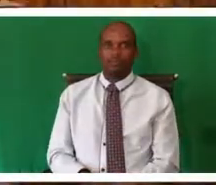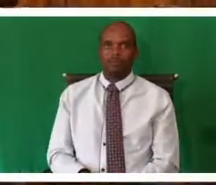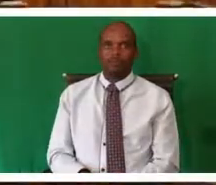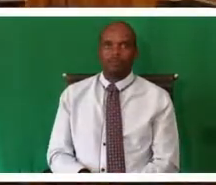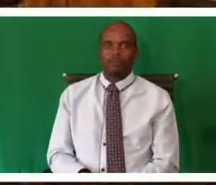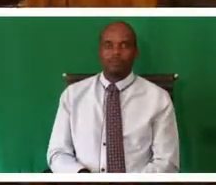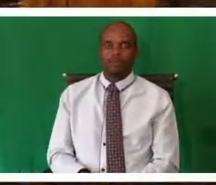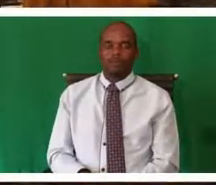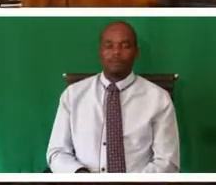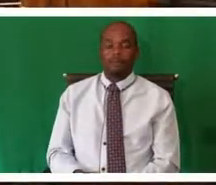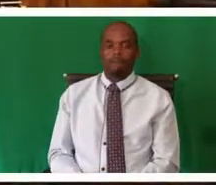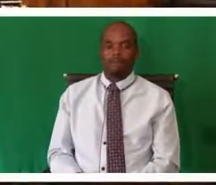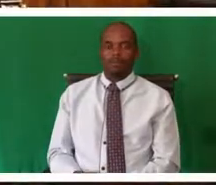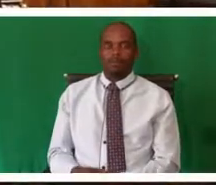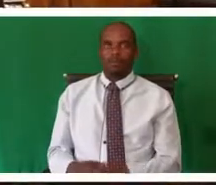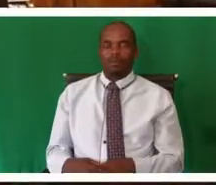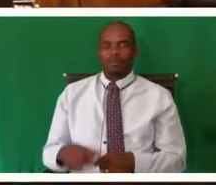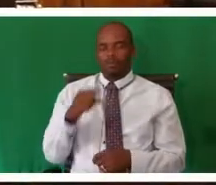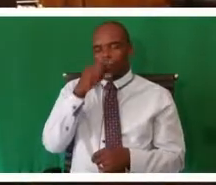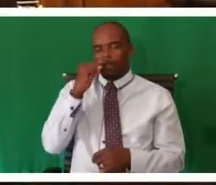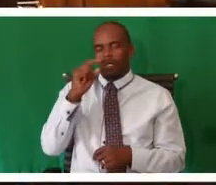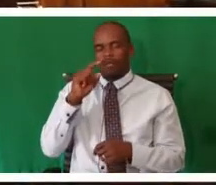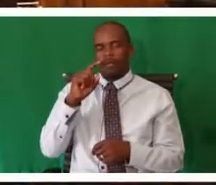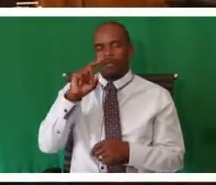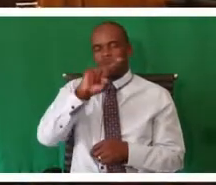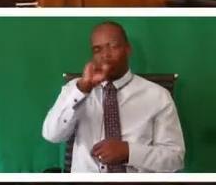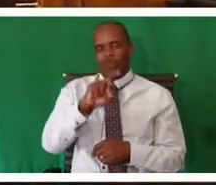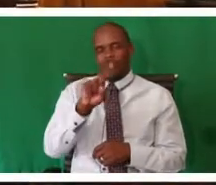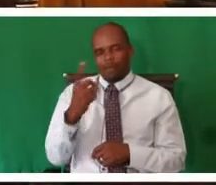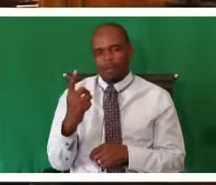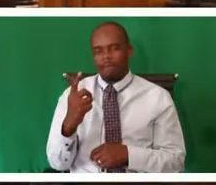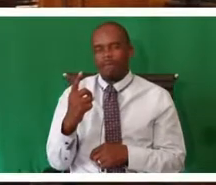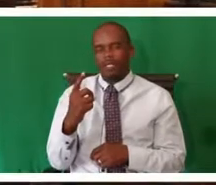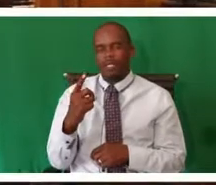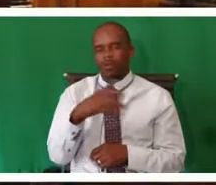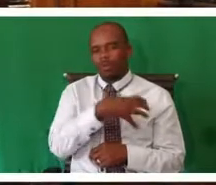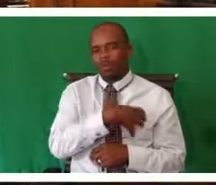My first question to the Premier will be